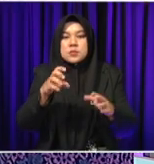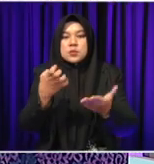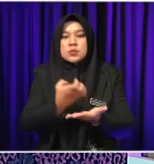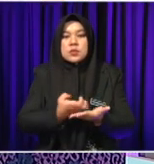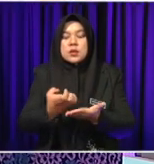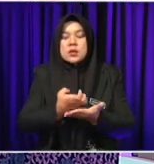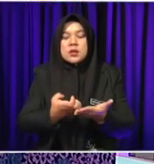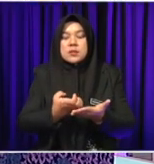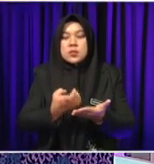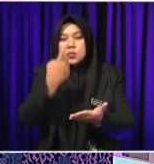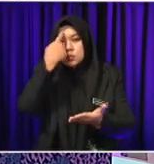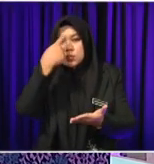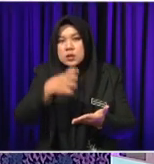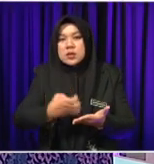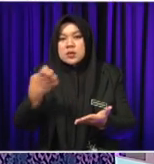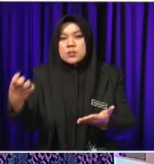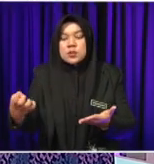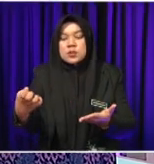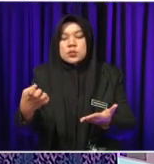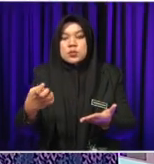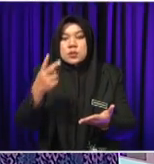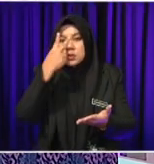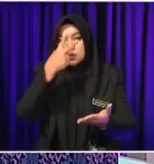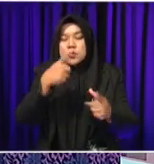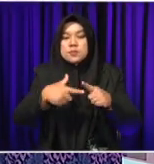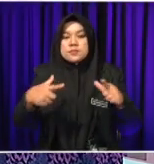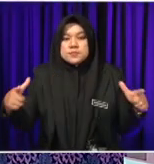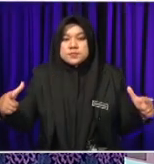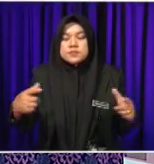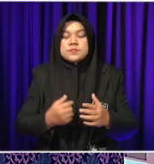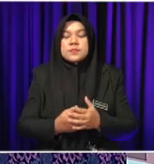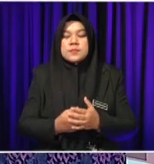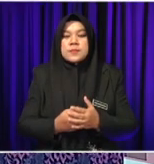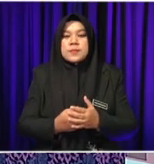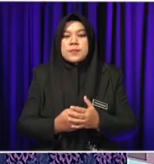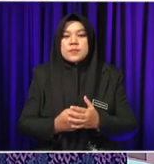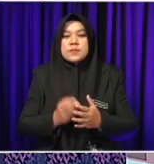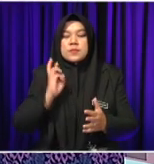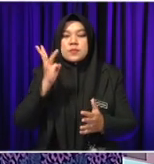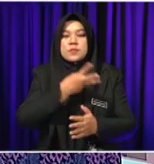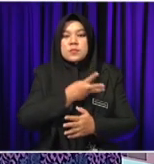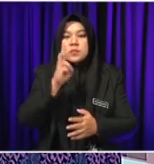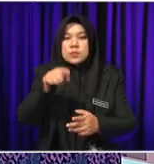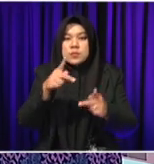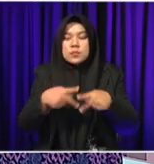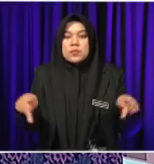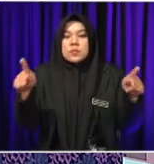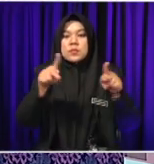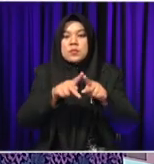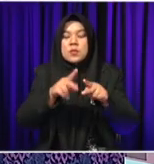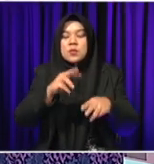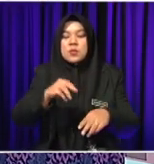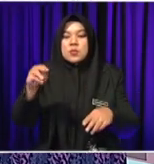the language. Right. Right. So, teachers out there, especially all language teachers, we need to make sure that pupils need to